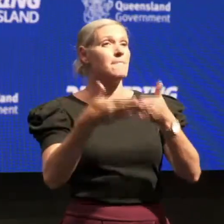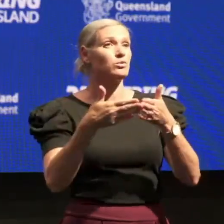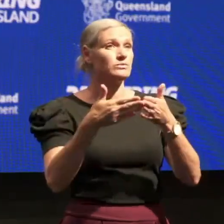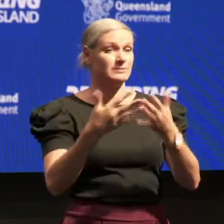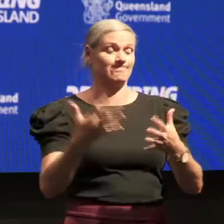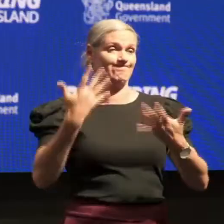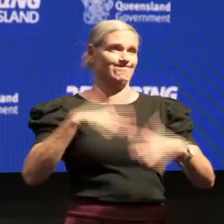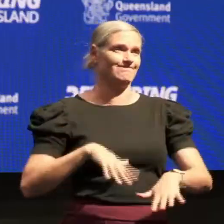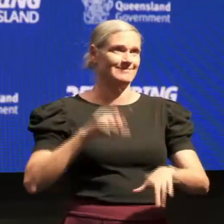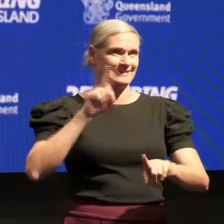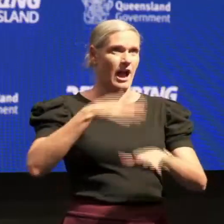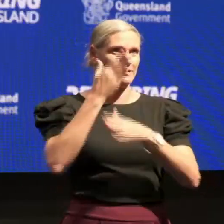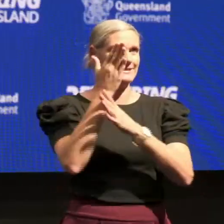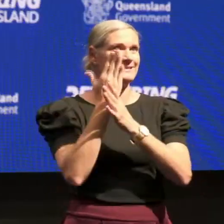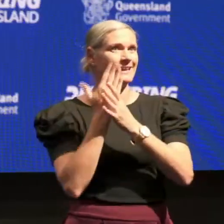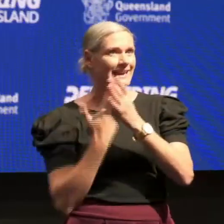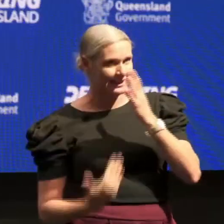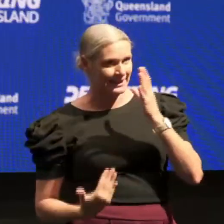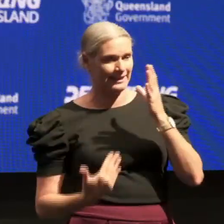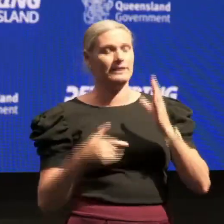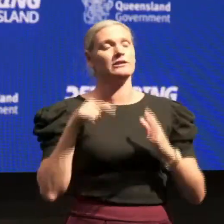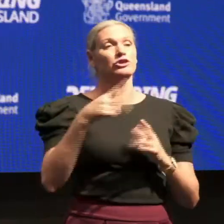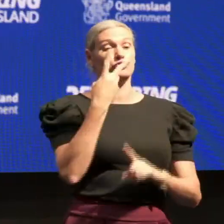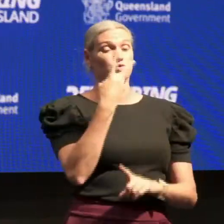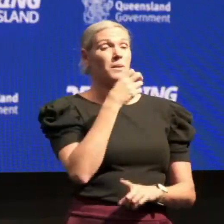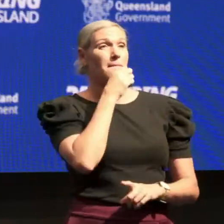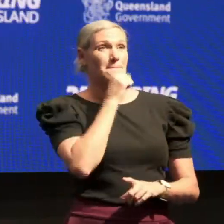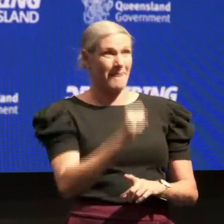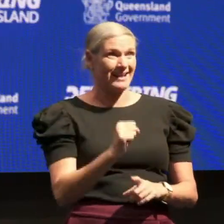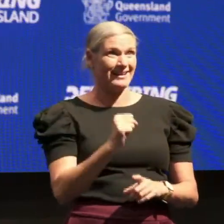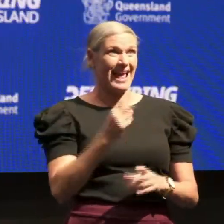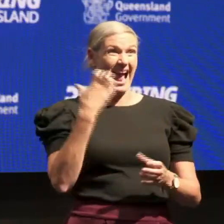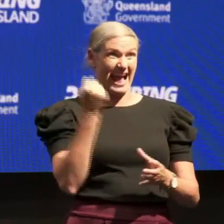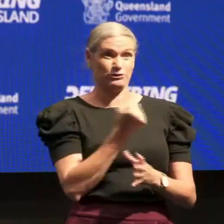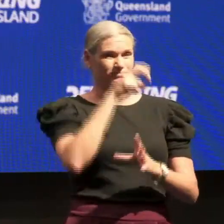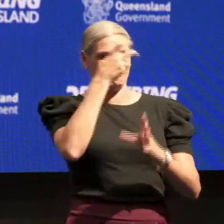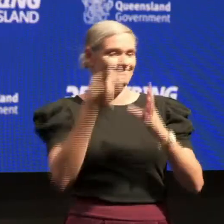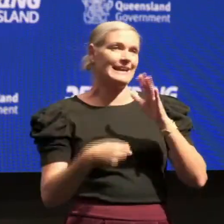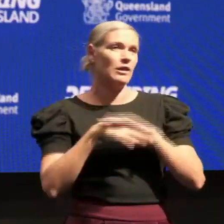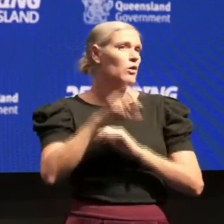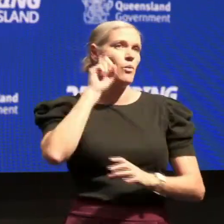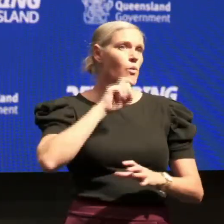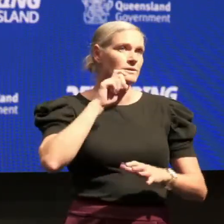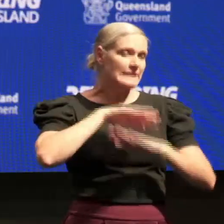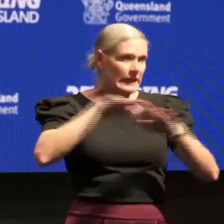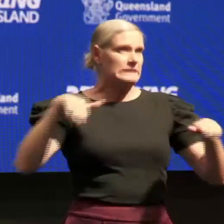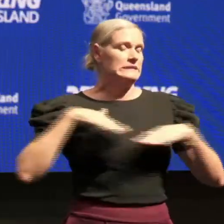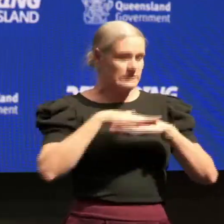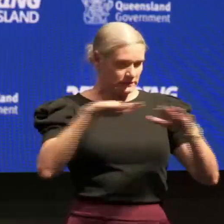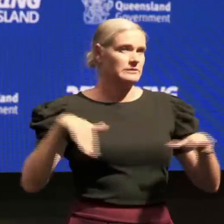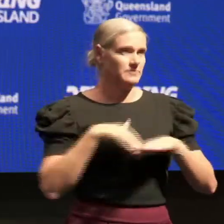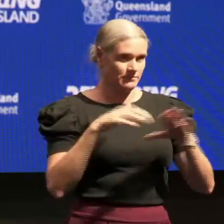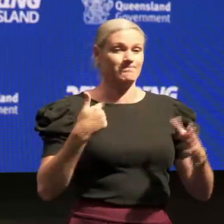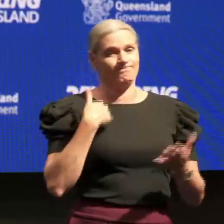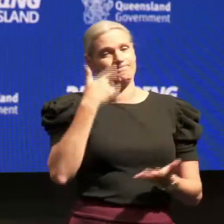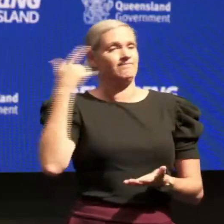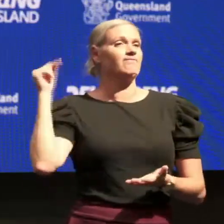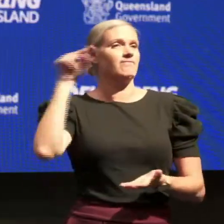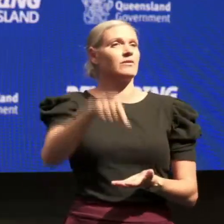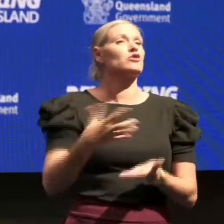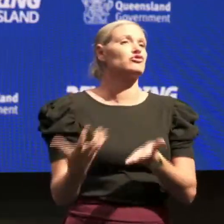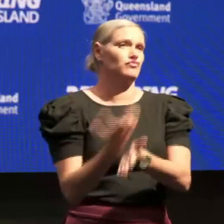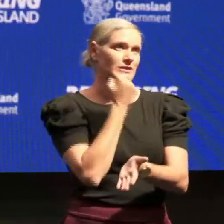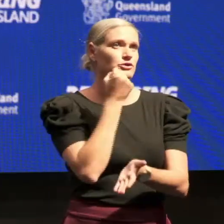took on water rapidly and sunk. Two men then had to enter the water and had to be